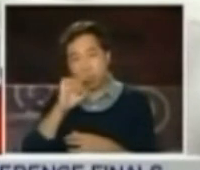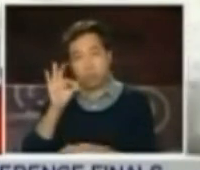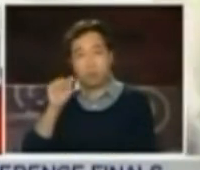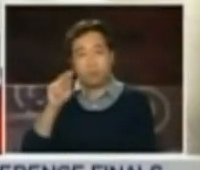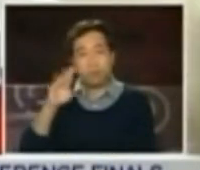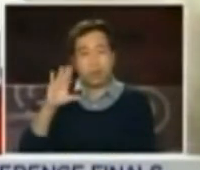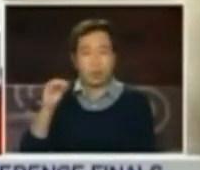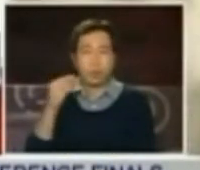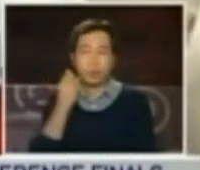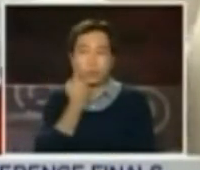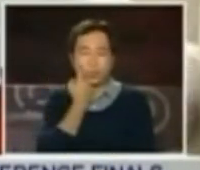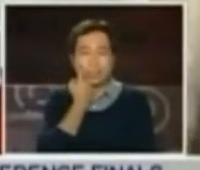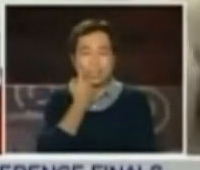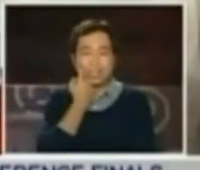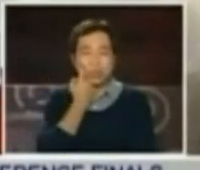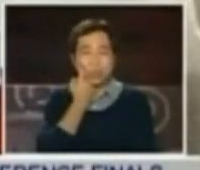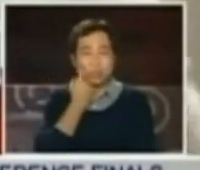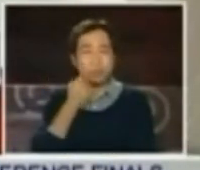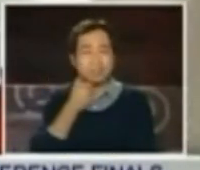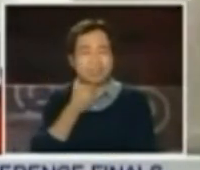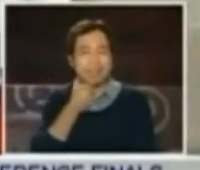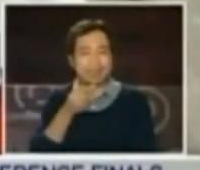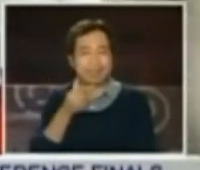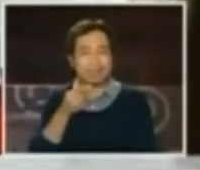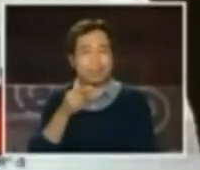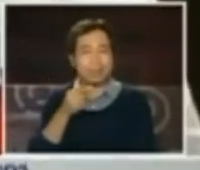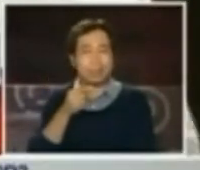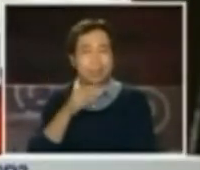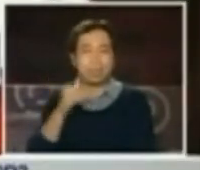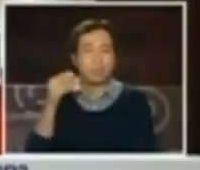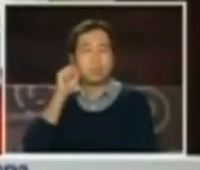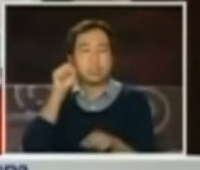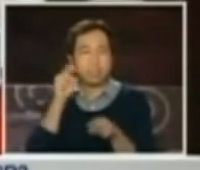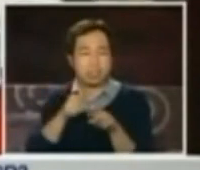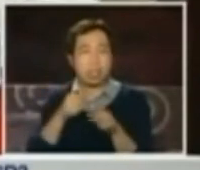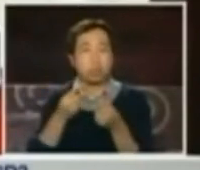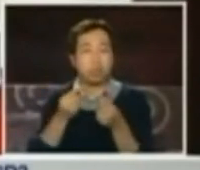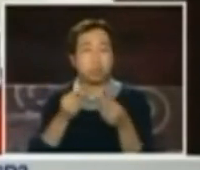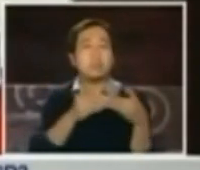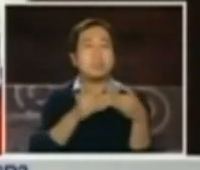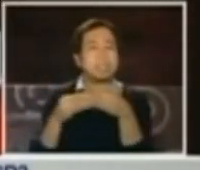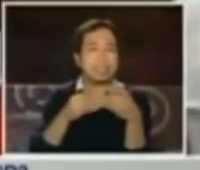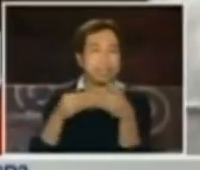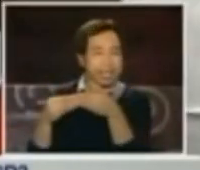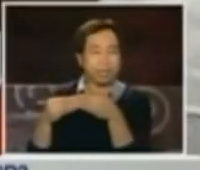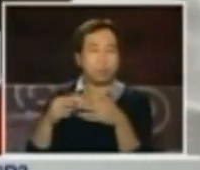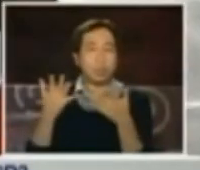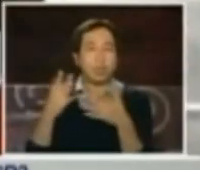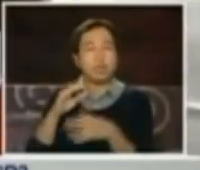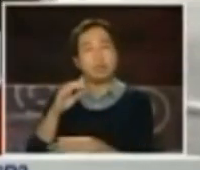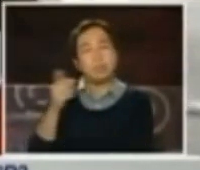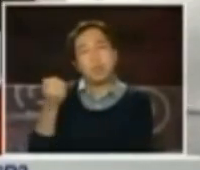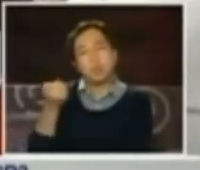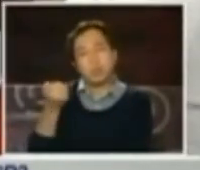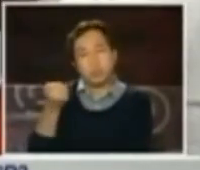whom he mentioned in the impeachment court, and also Franco's younger sister, led the reading of the sorrowful mysteries of the